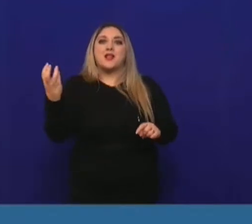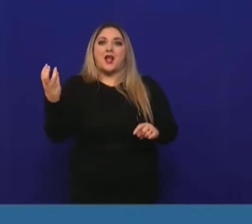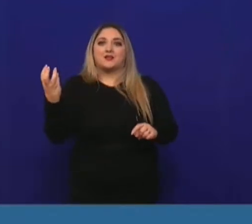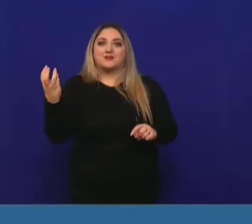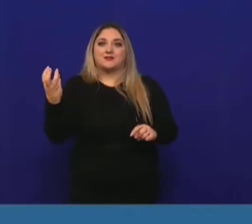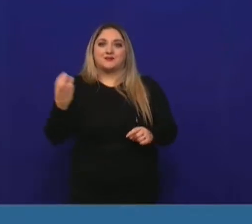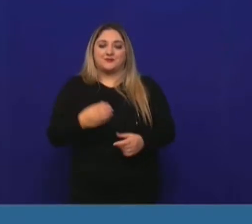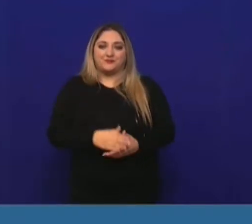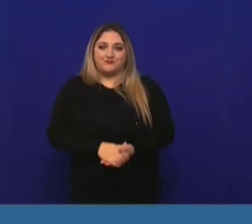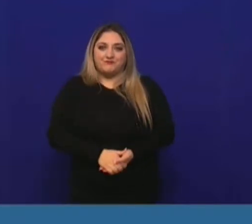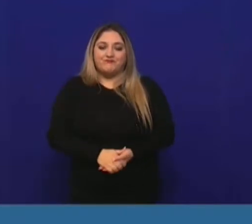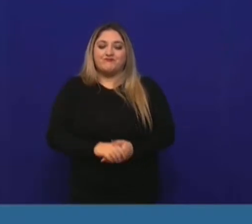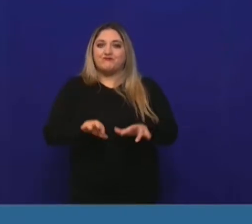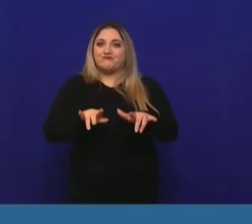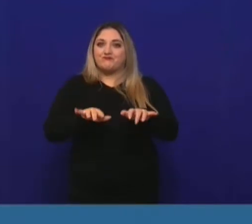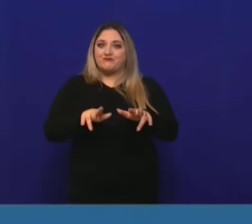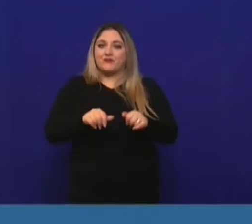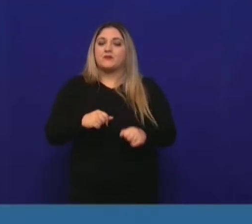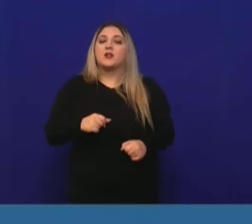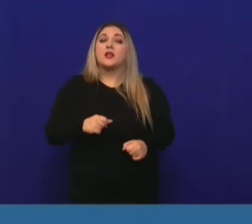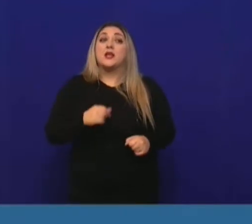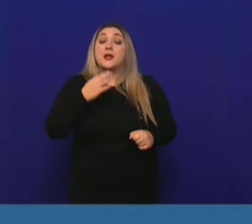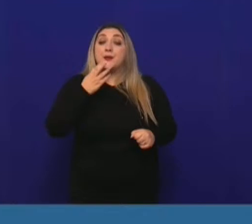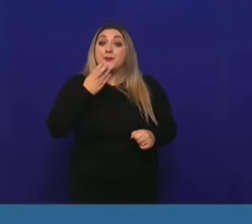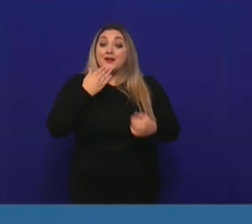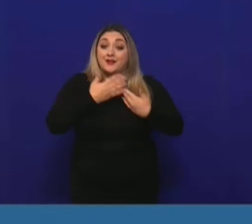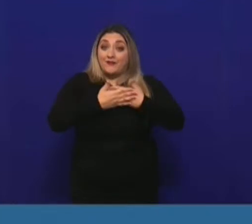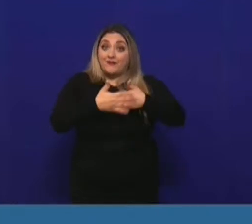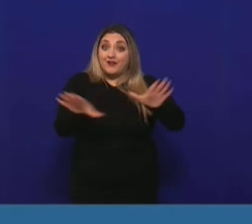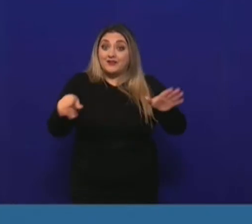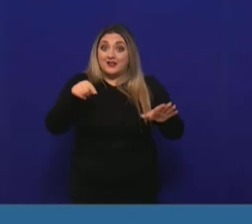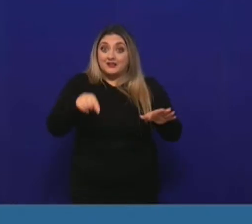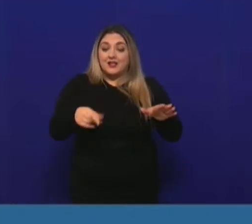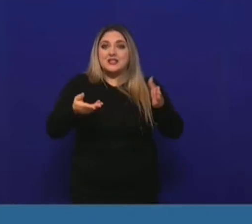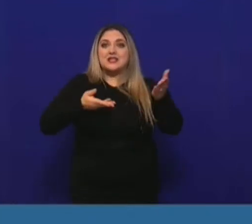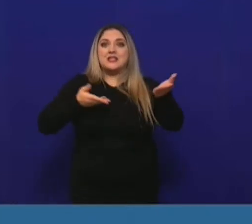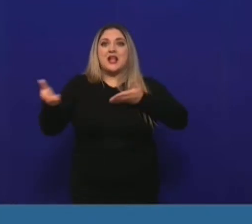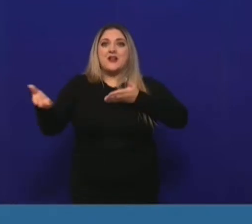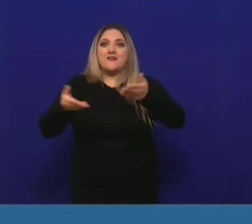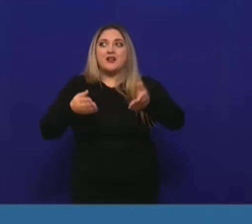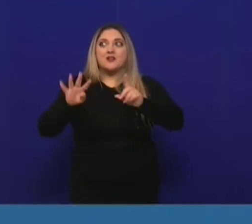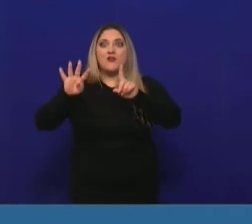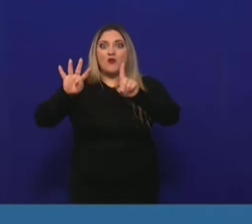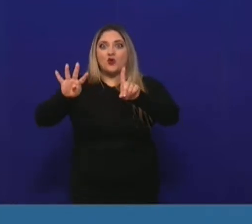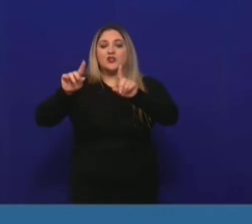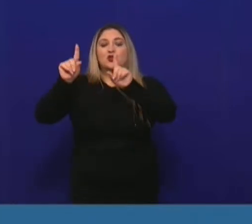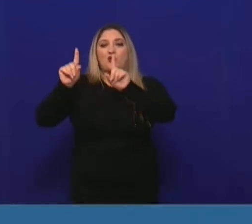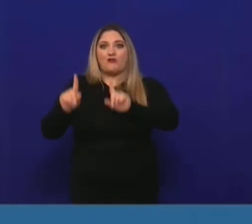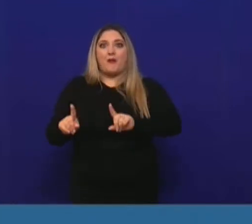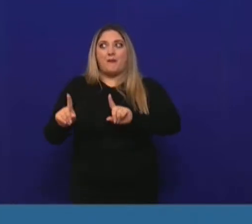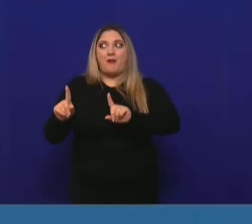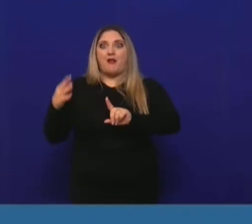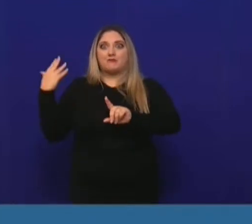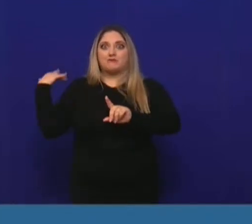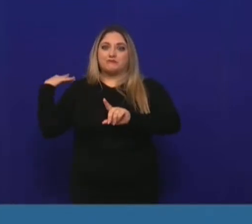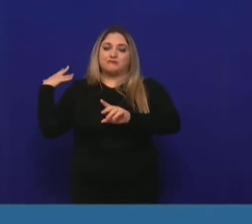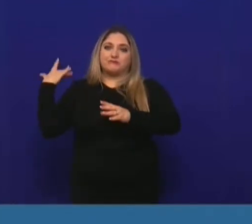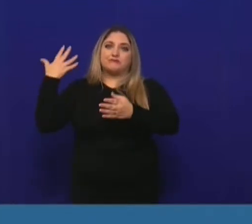il-covidtest.gov.mt. U minn meta llonċjajna dan is-servizz fl-14 ta' Novembru, kien hemm sa